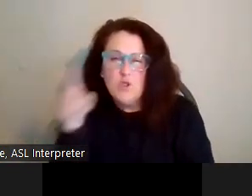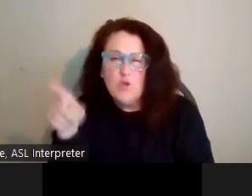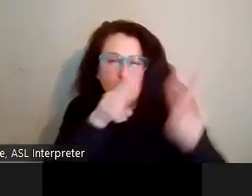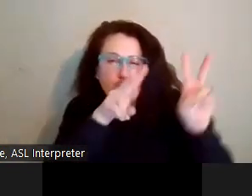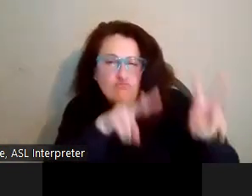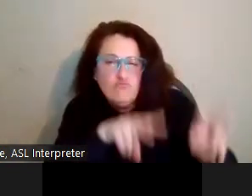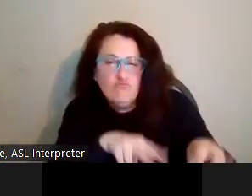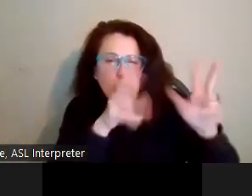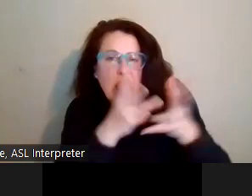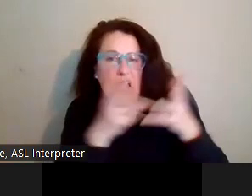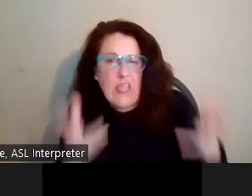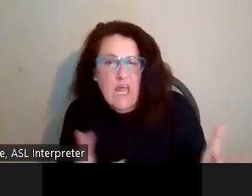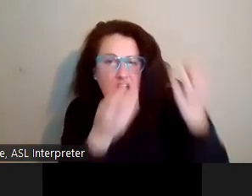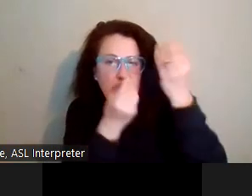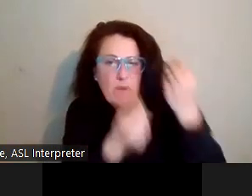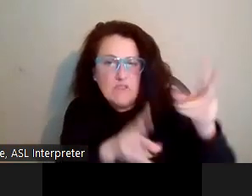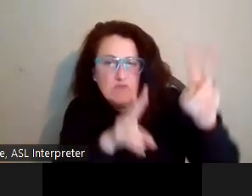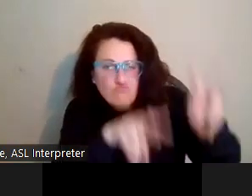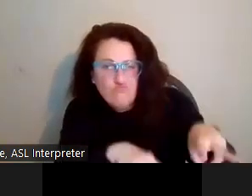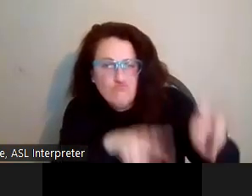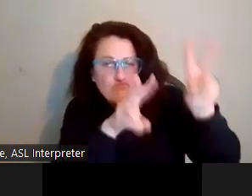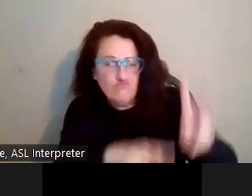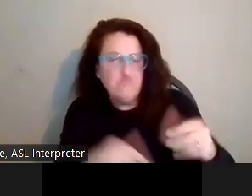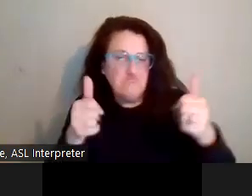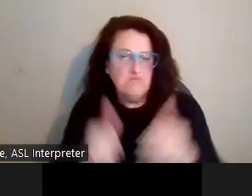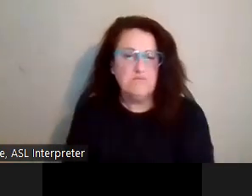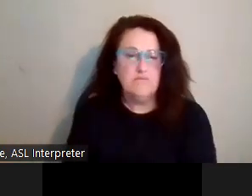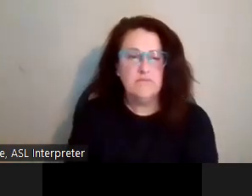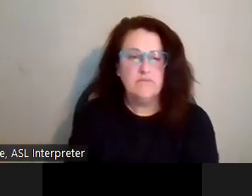because there's a lot of information on it.